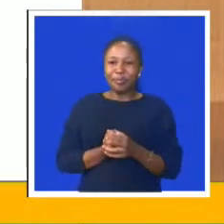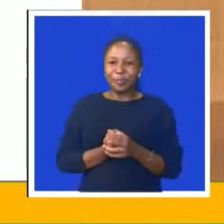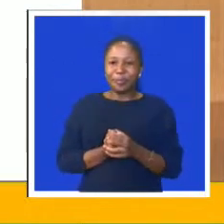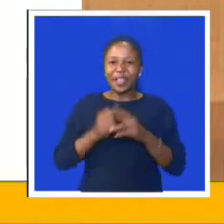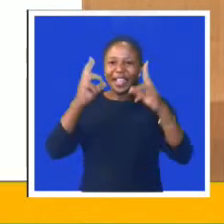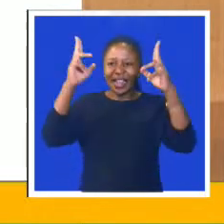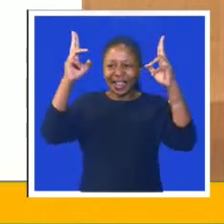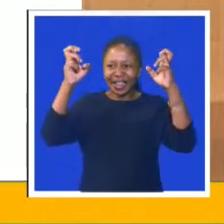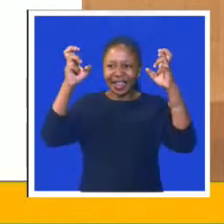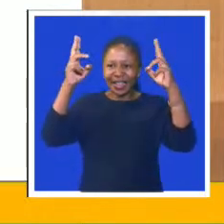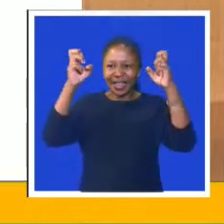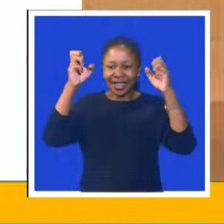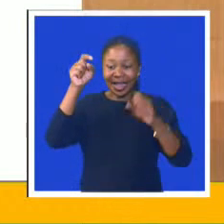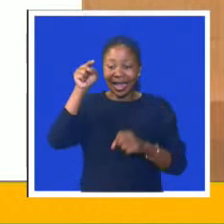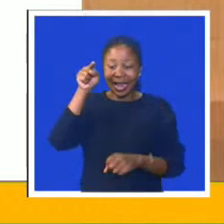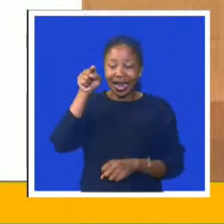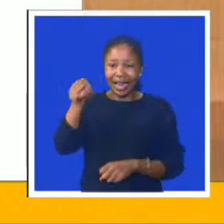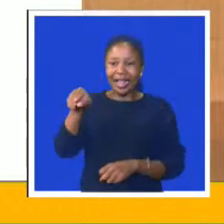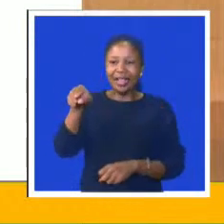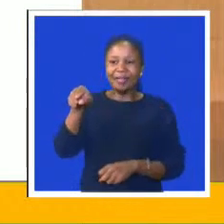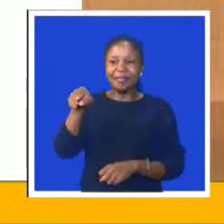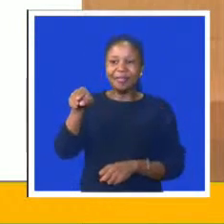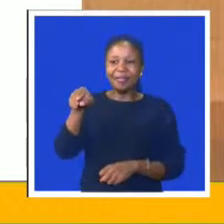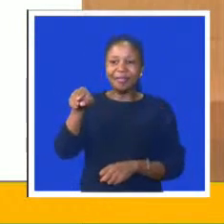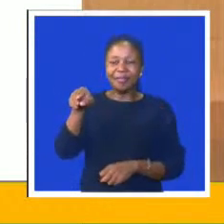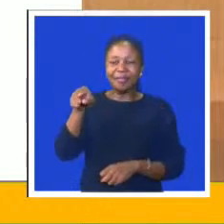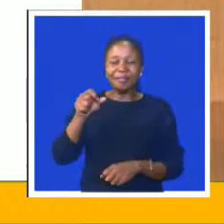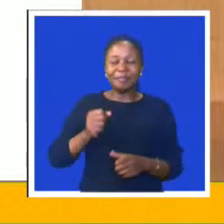So let me read the poem for you, dear learner.